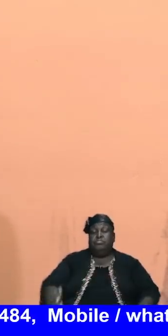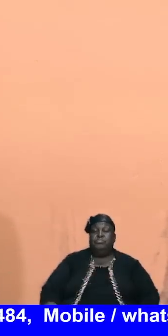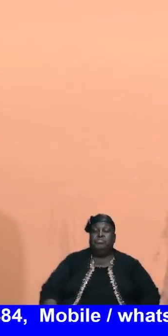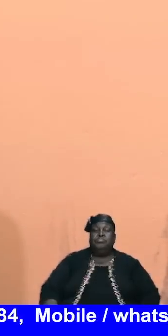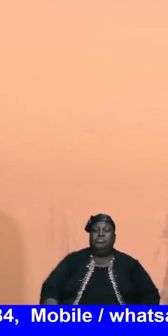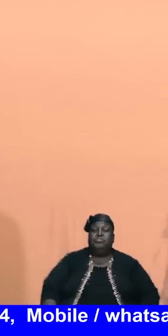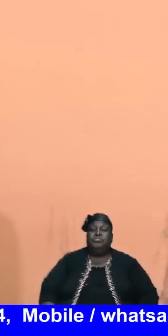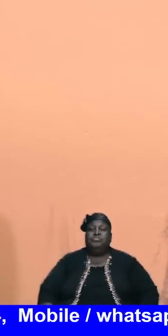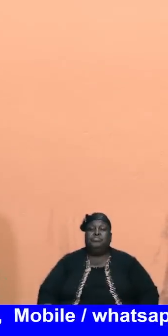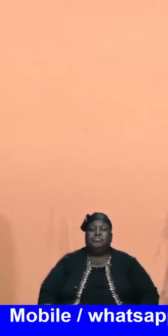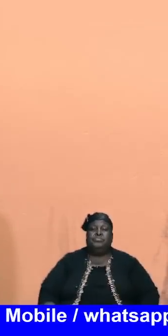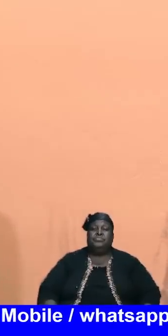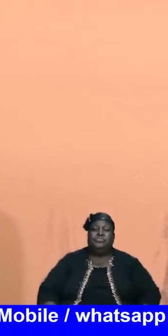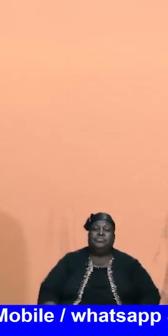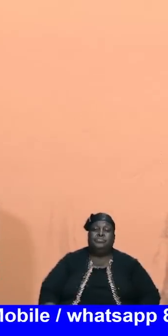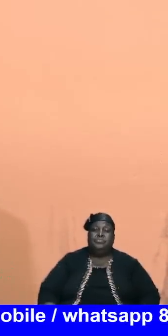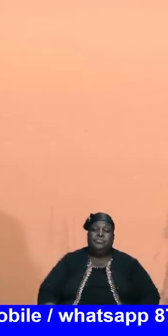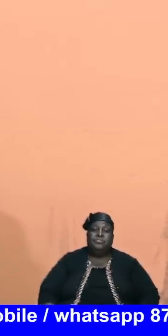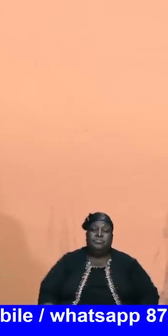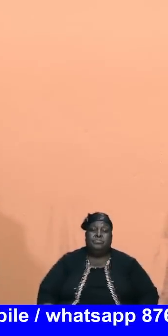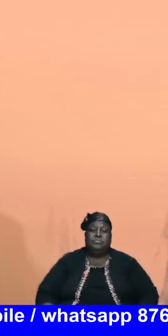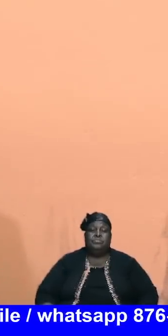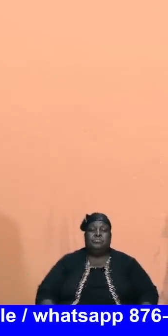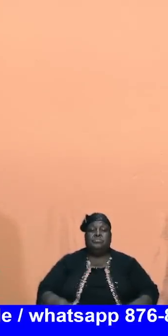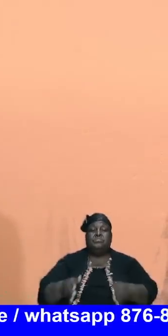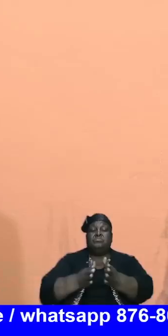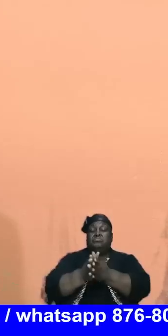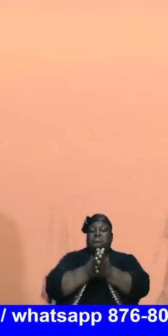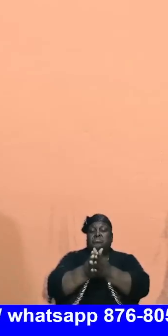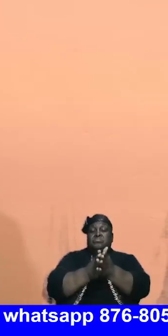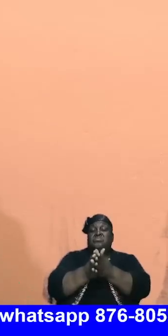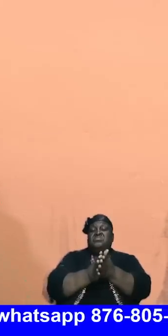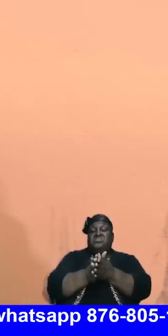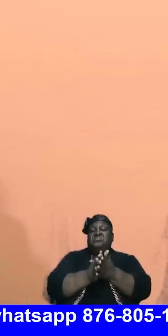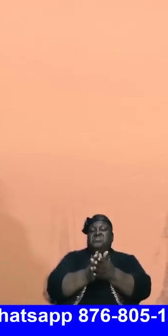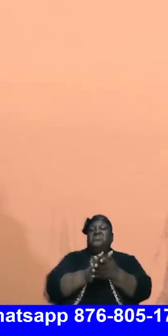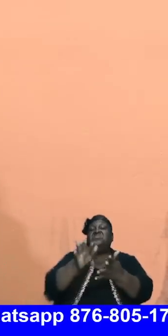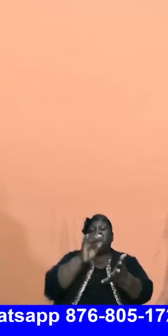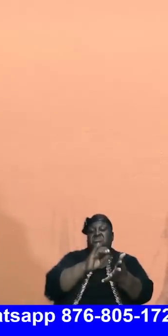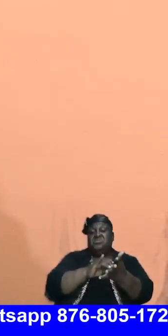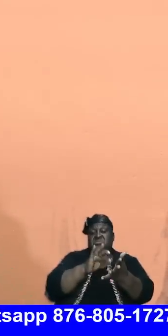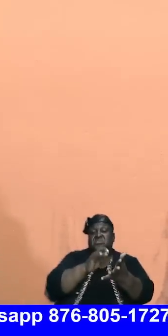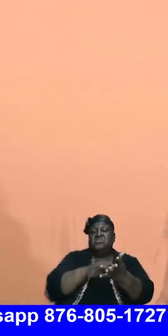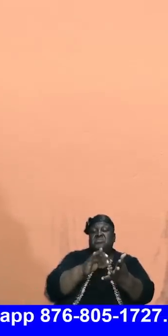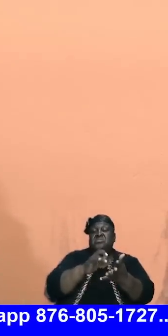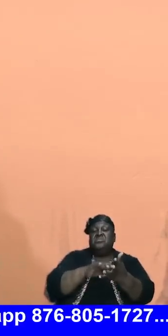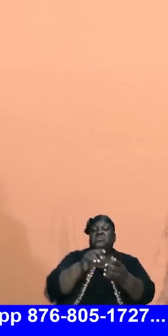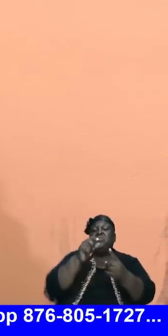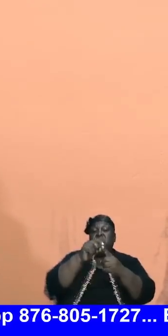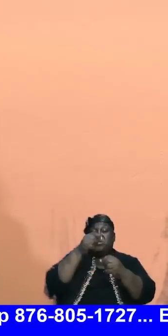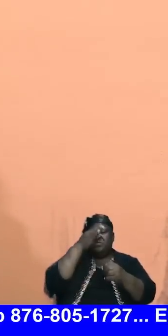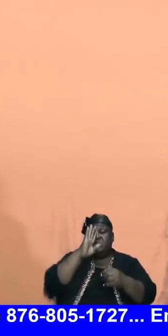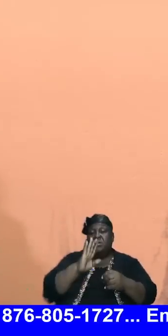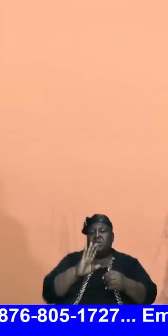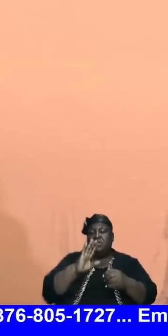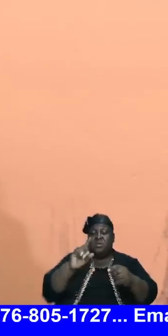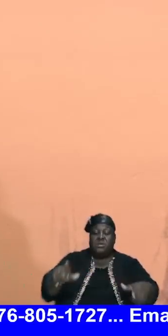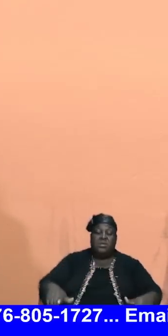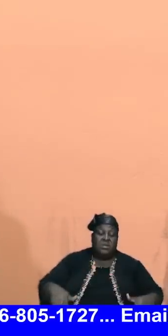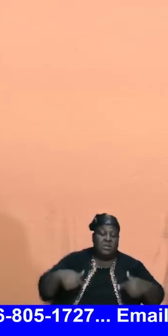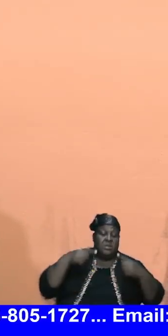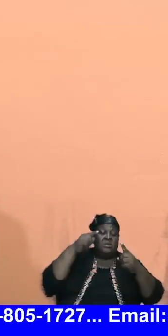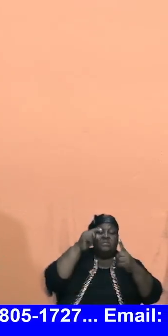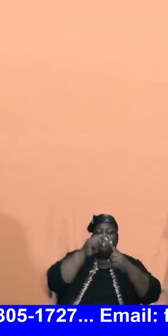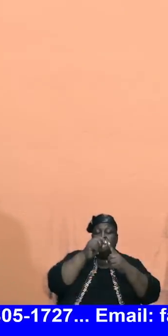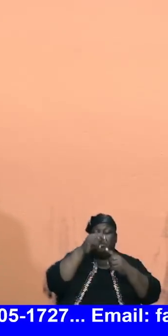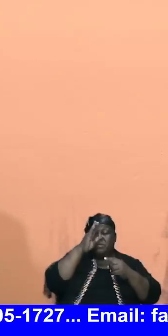Brethren, let us continue to earnestly contend for the faith. And let us continue to hold on and try to understand what sound doctrine